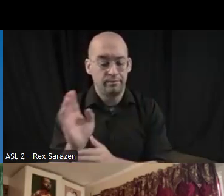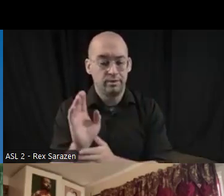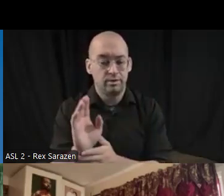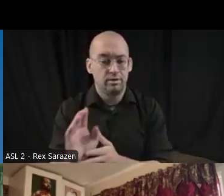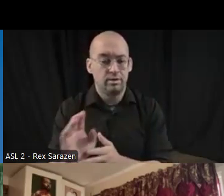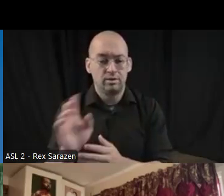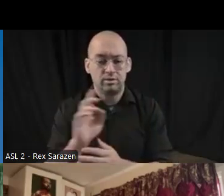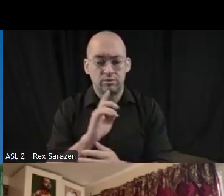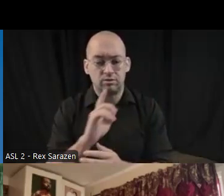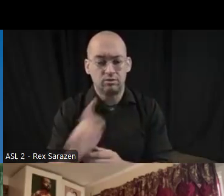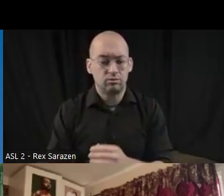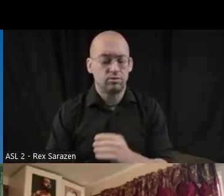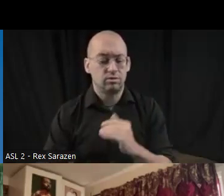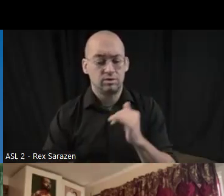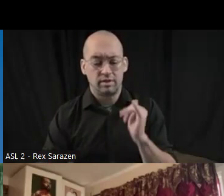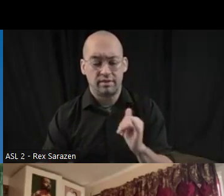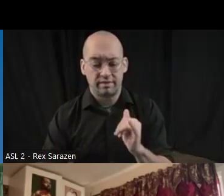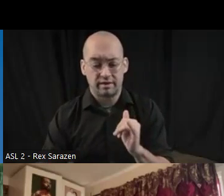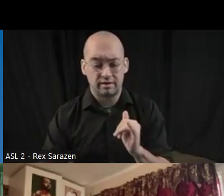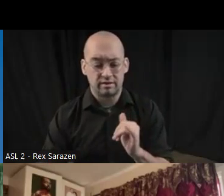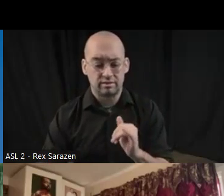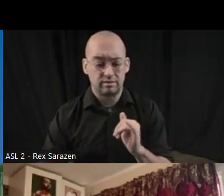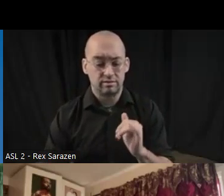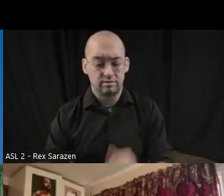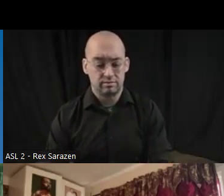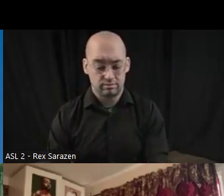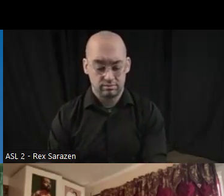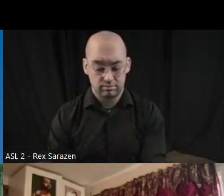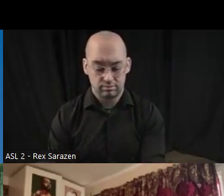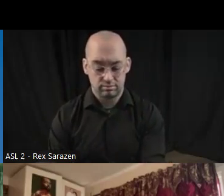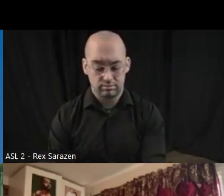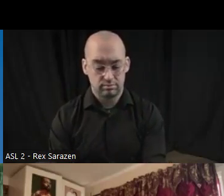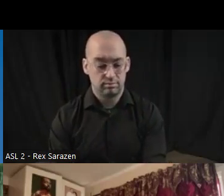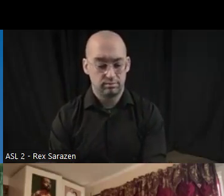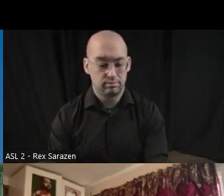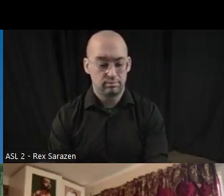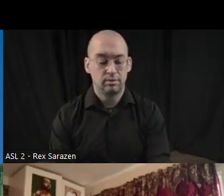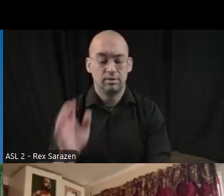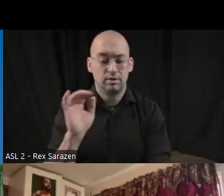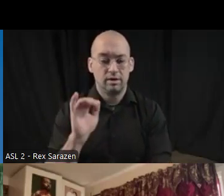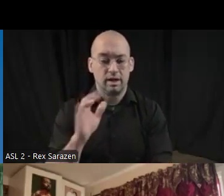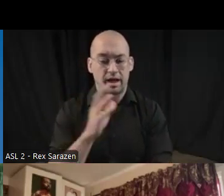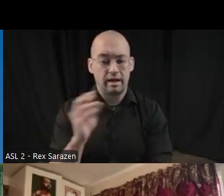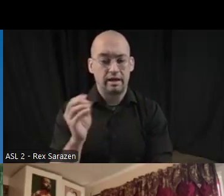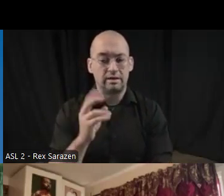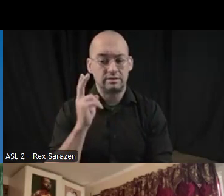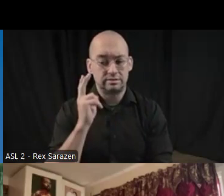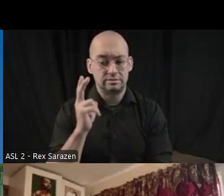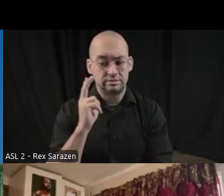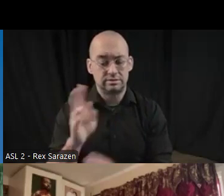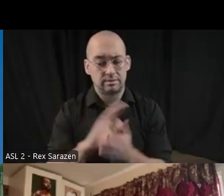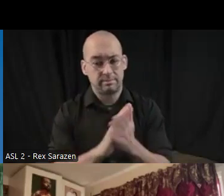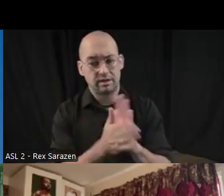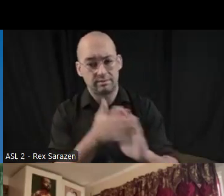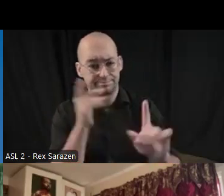but our trans folks are really, really frightened. And what I'm seeing is they're becoming targets from other